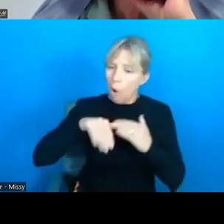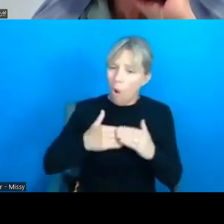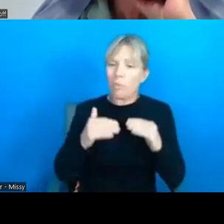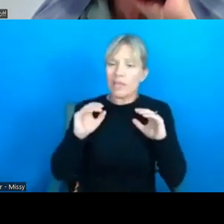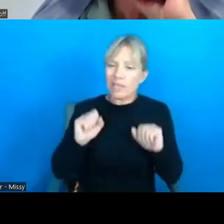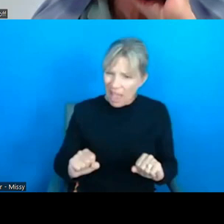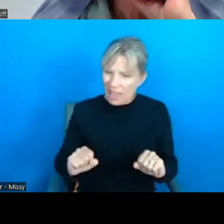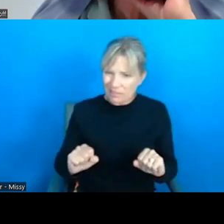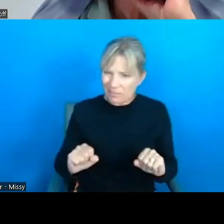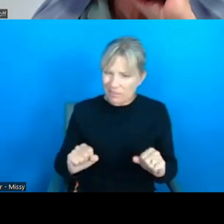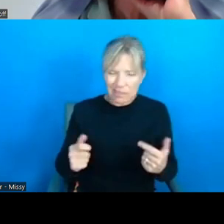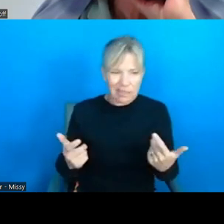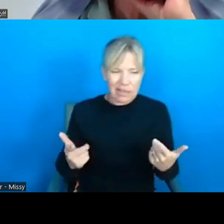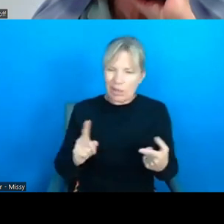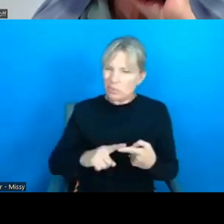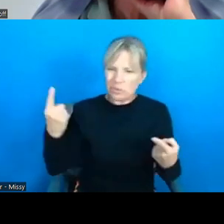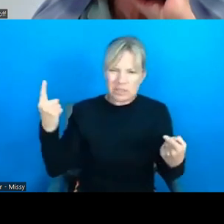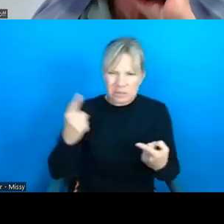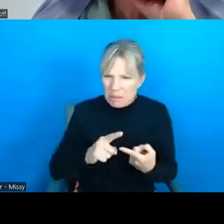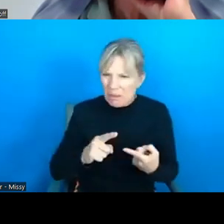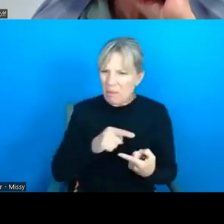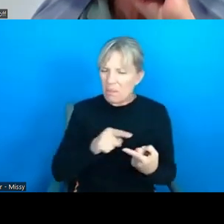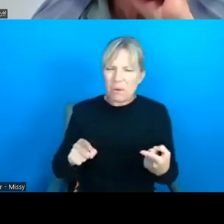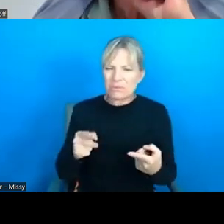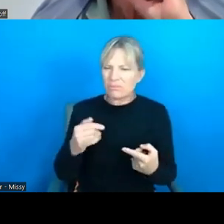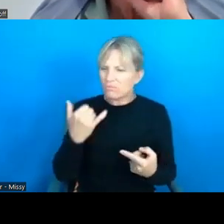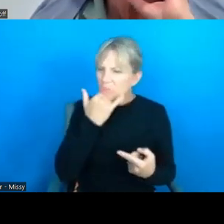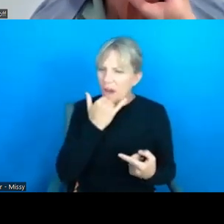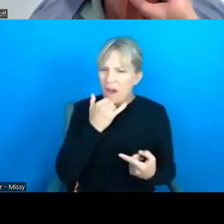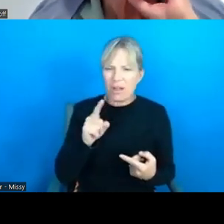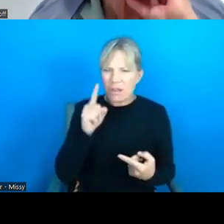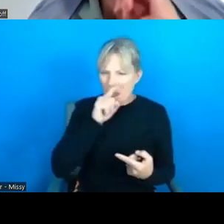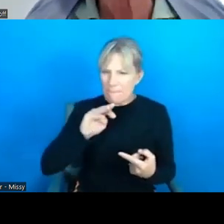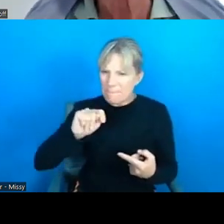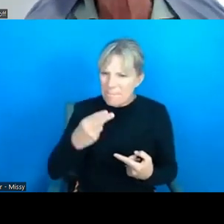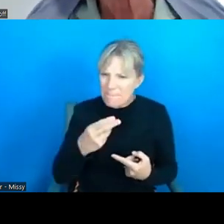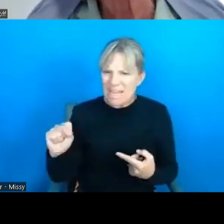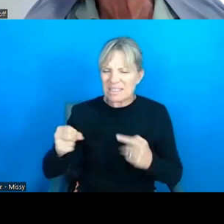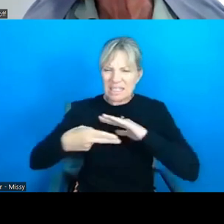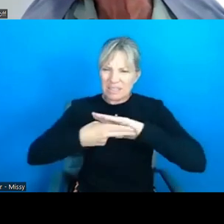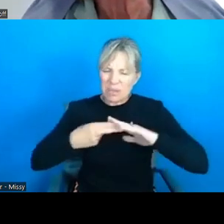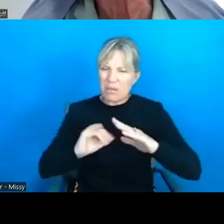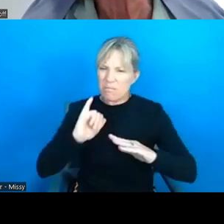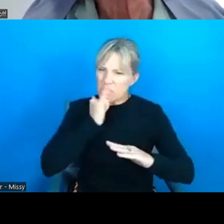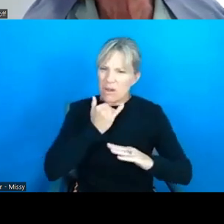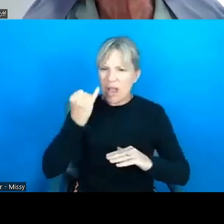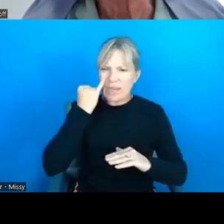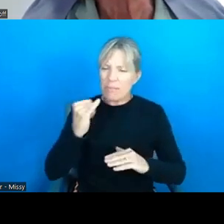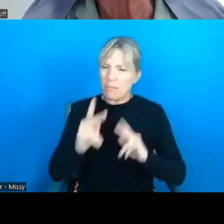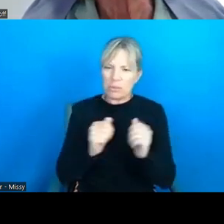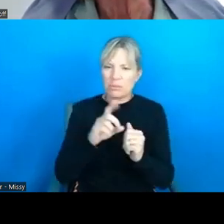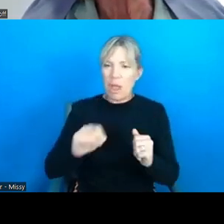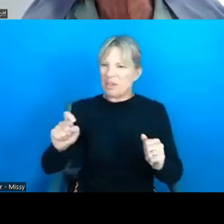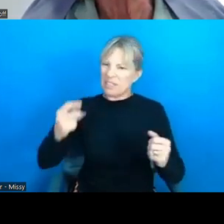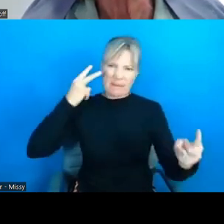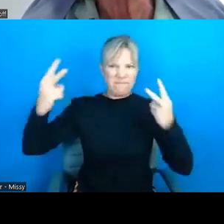do to dispel many of these myths, stigma, and misconceptions about people with disabilities. We need to be